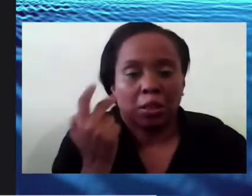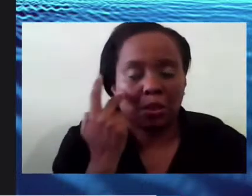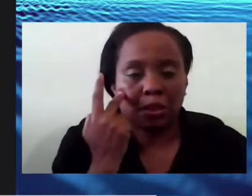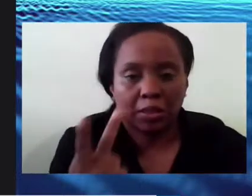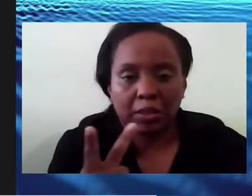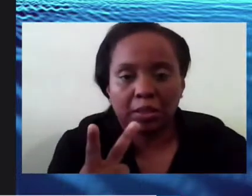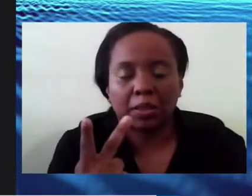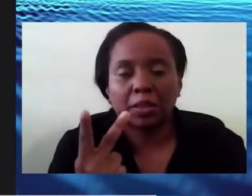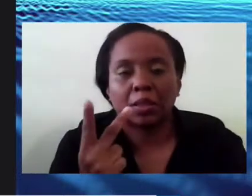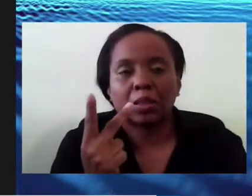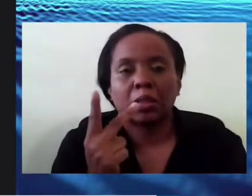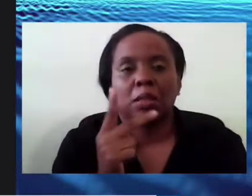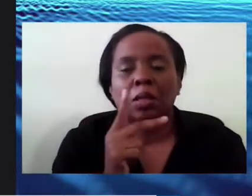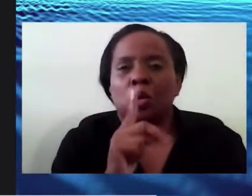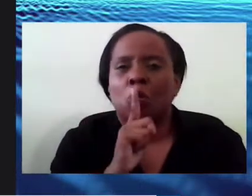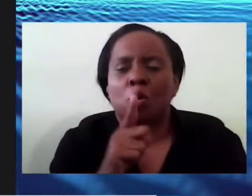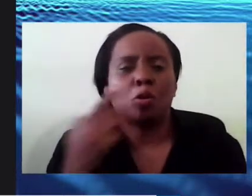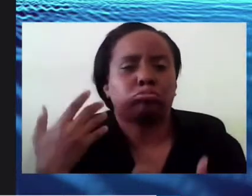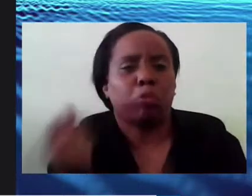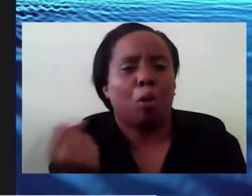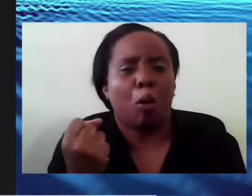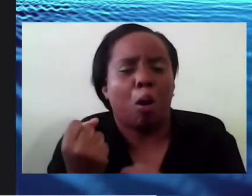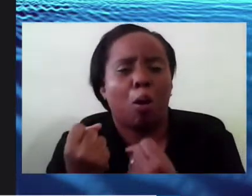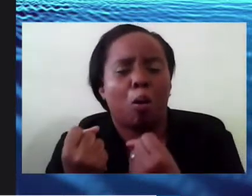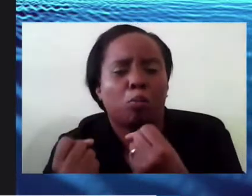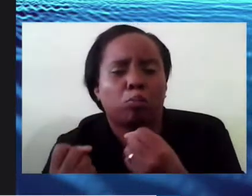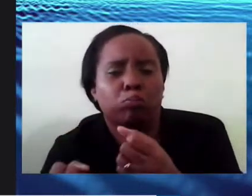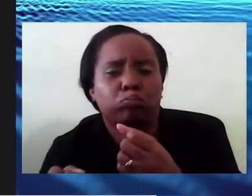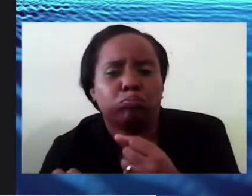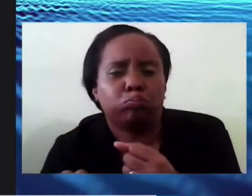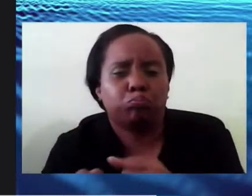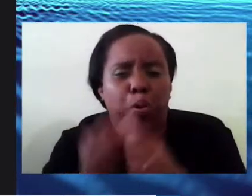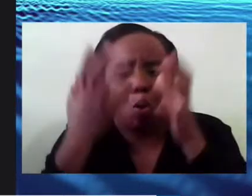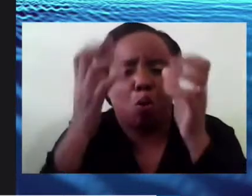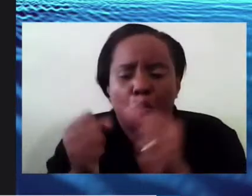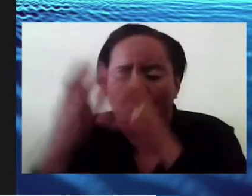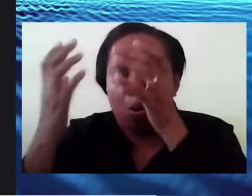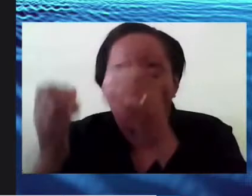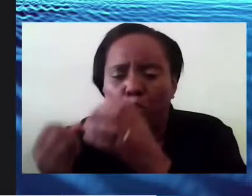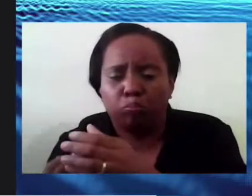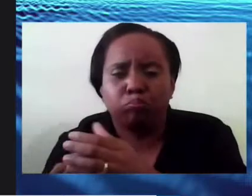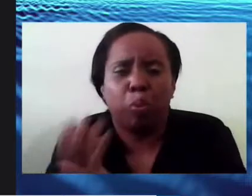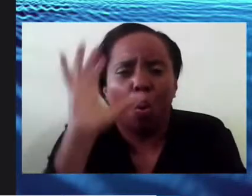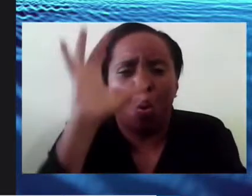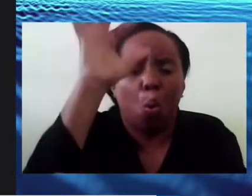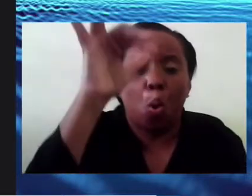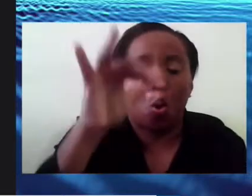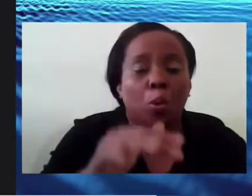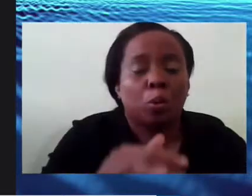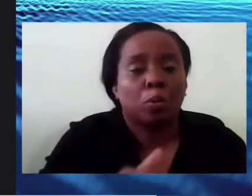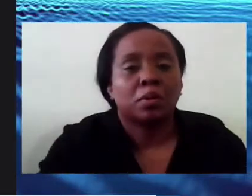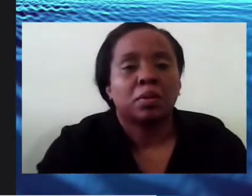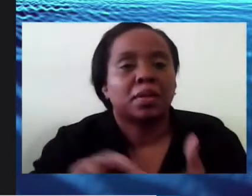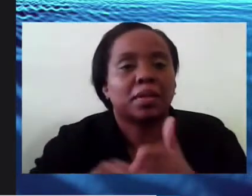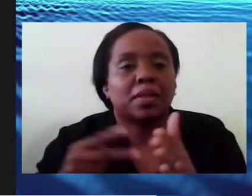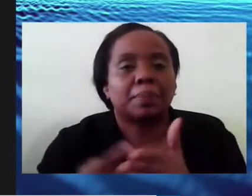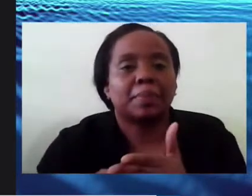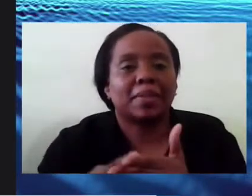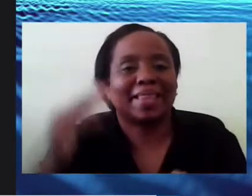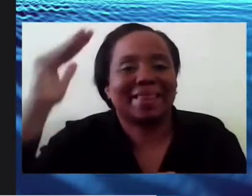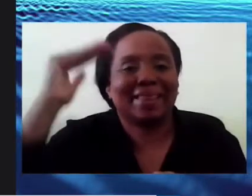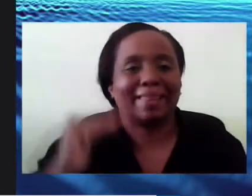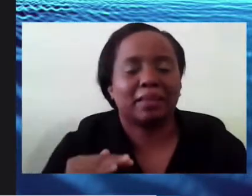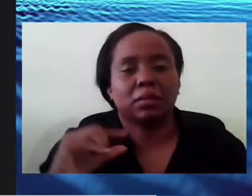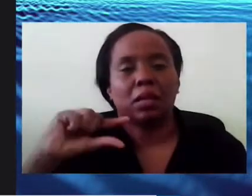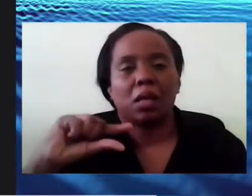energetic explosions that this volcano can produce. It hasn't happened, which means there was less gas in the system to